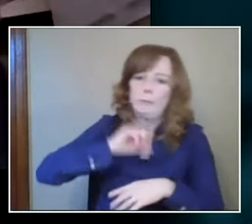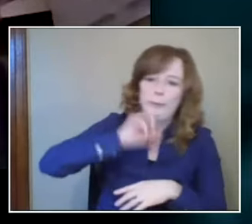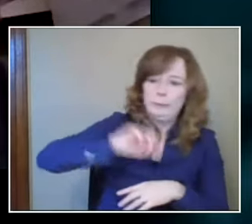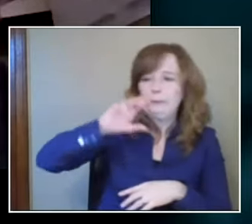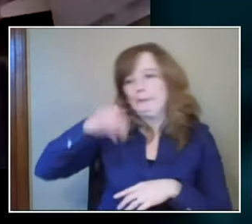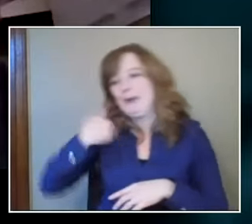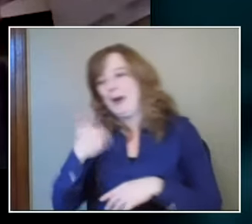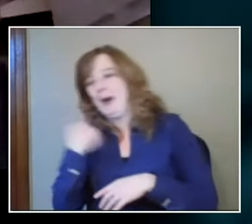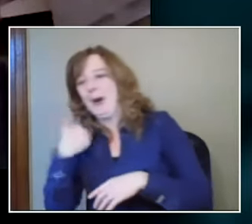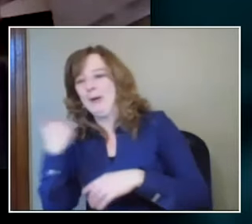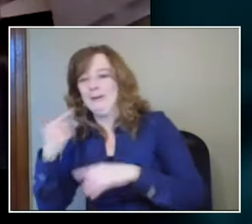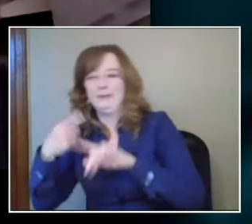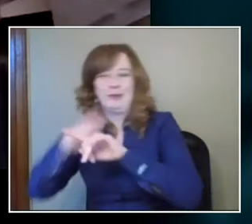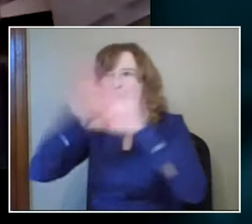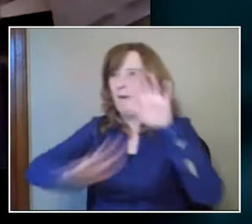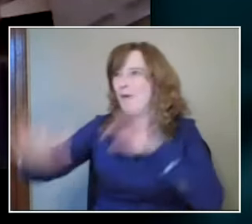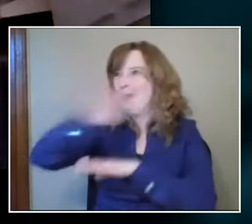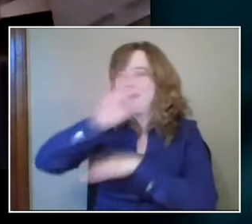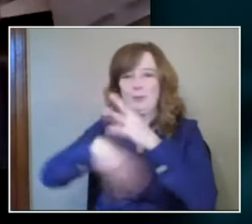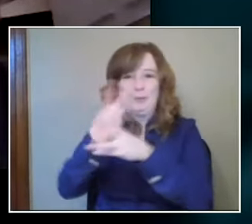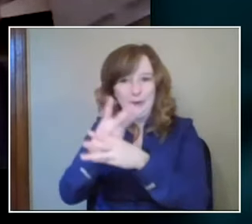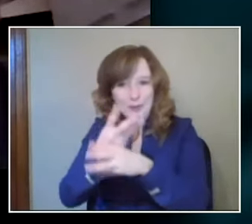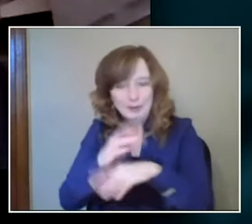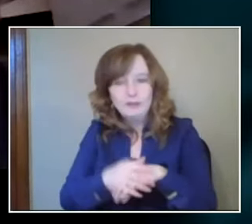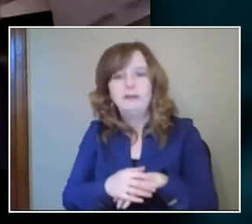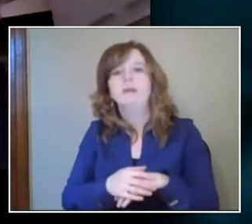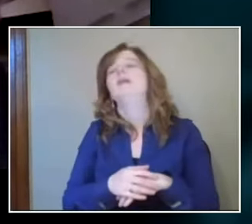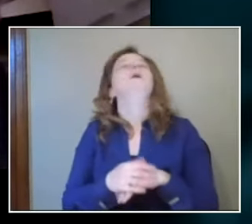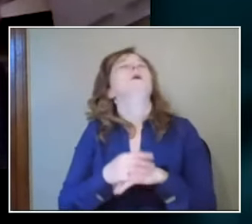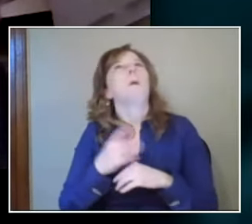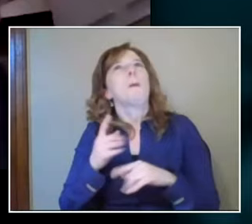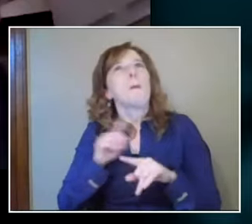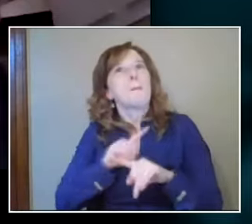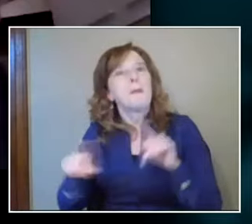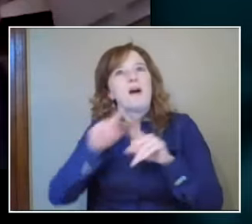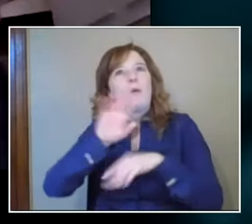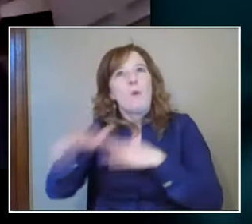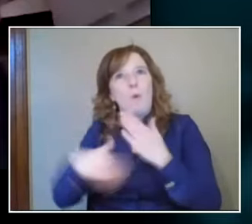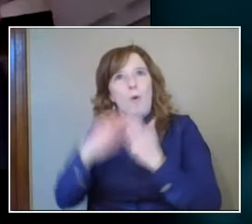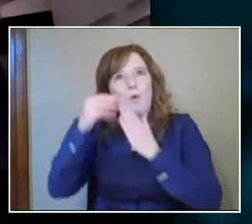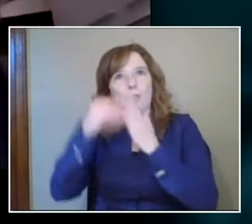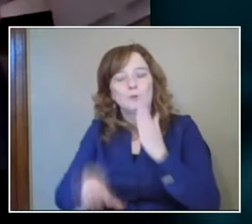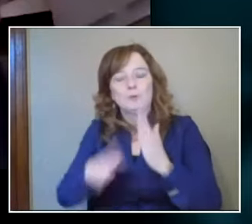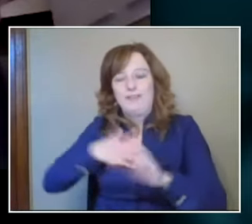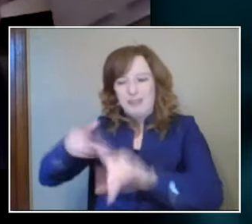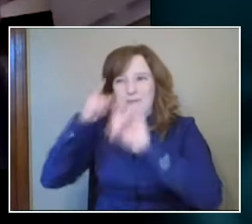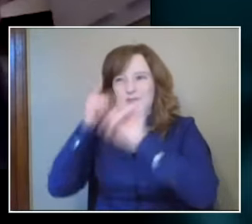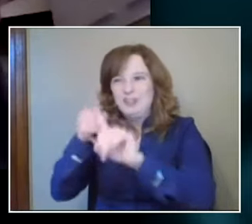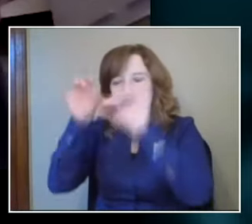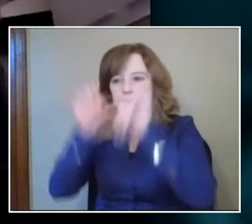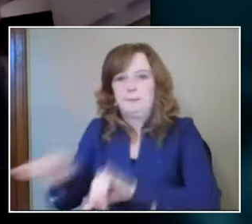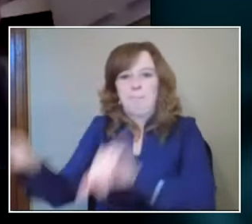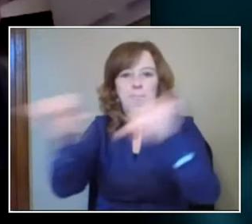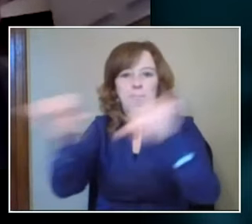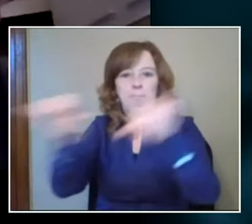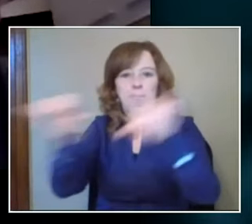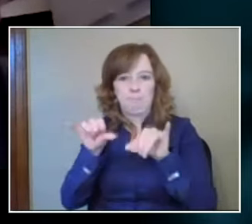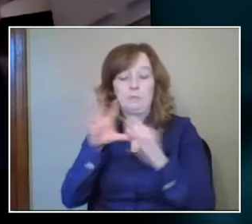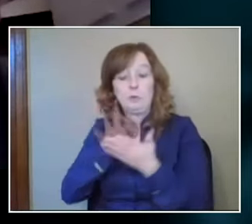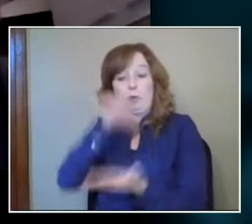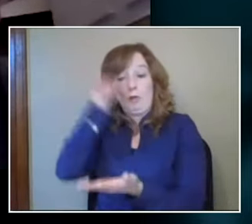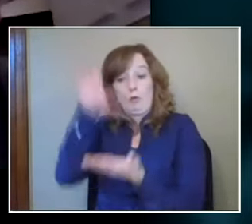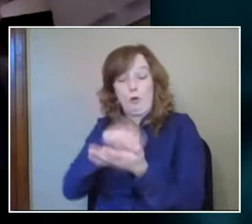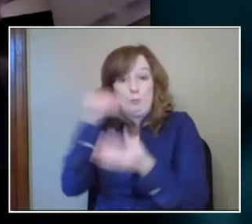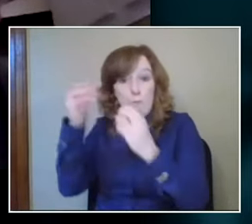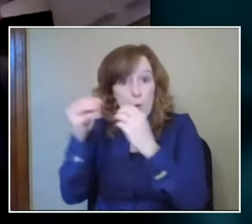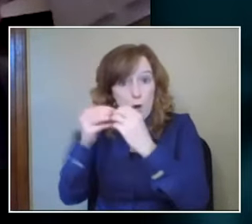interests, variety of backgrounds, but all with the same objective, to learn more and to be able to be productive,